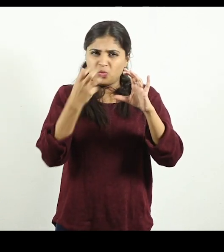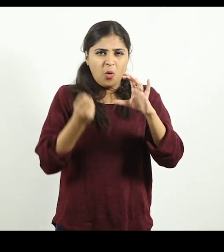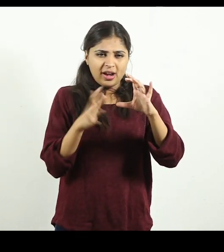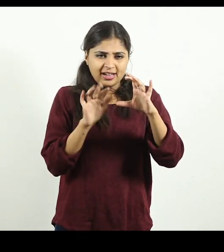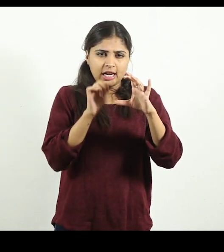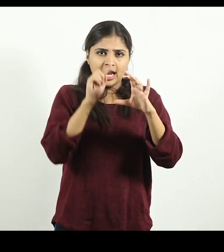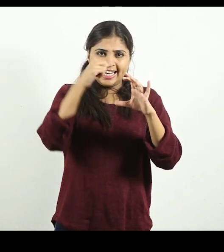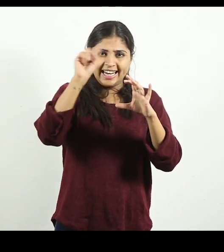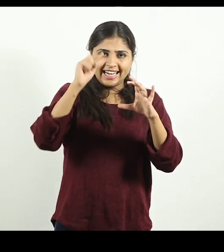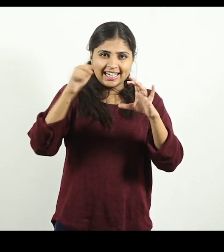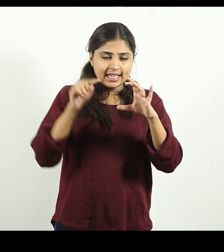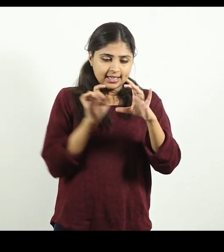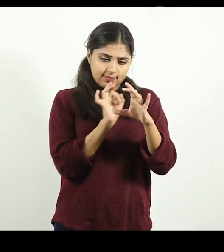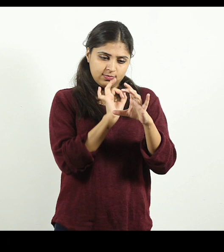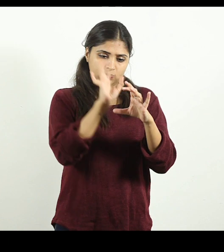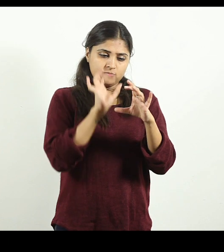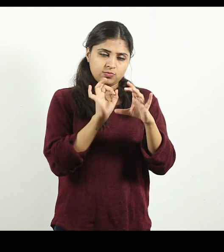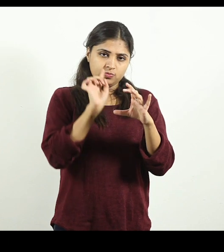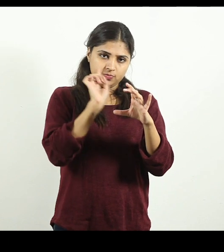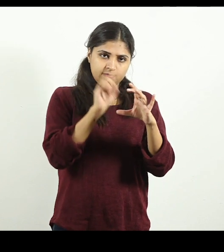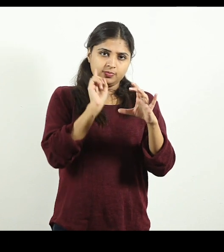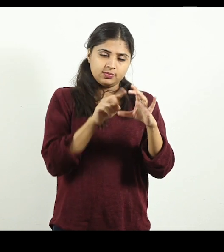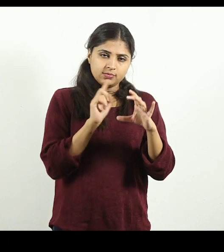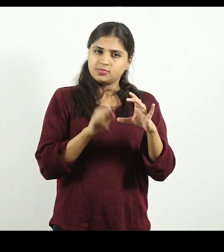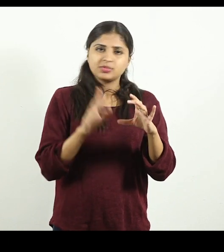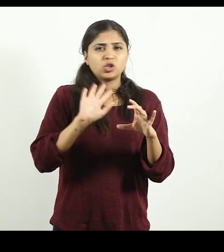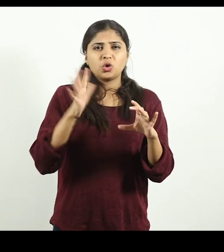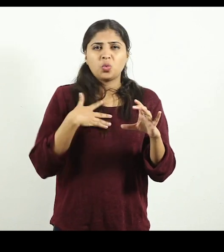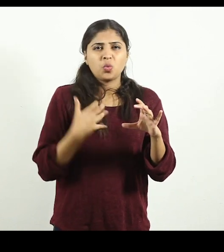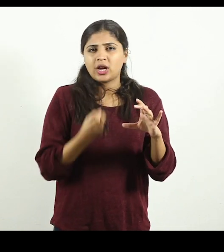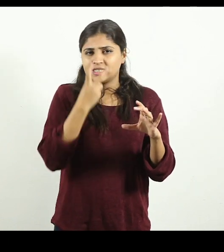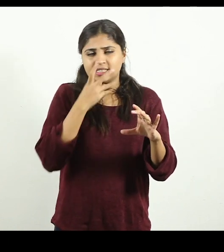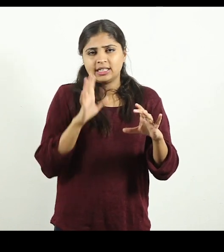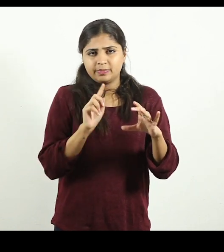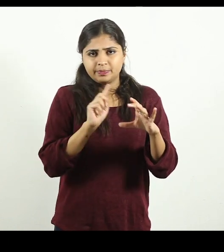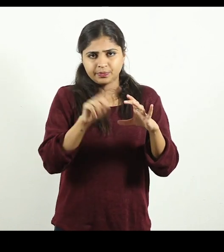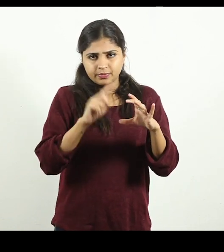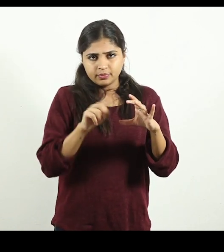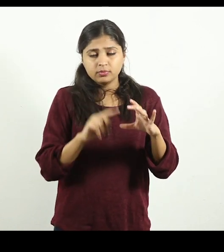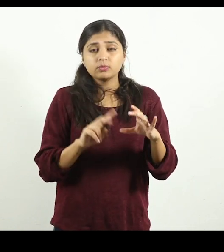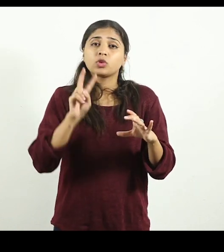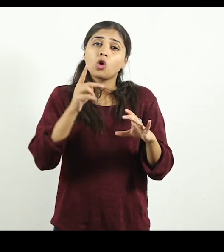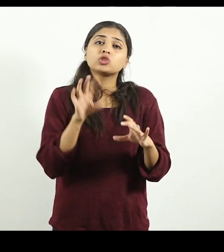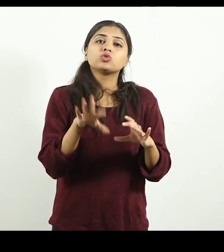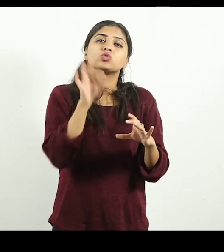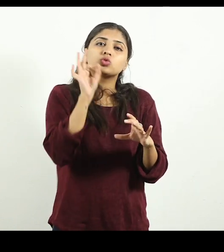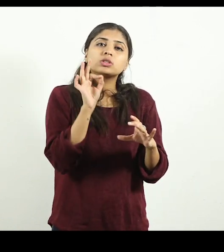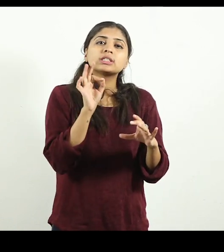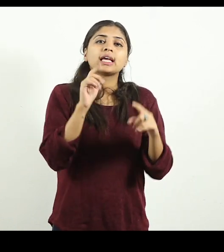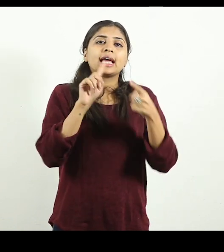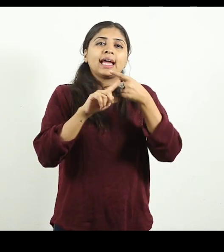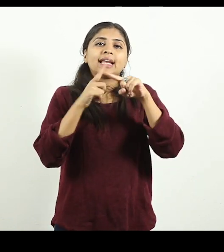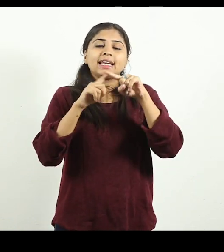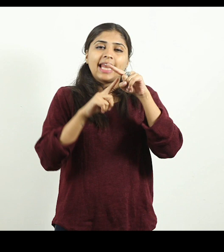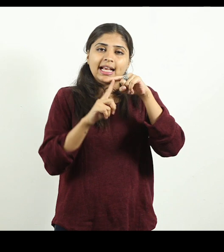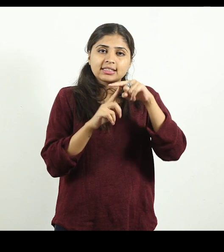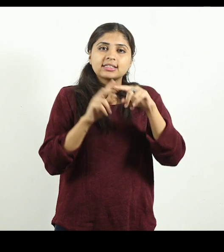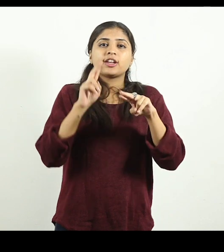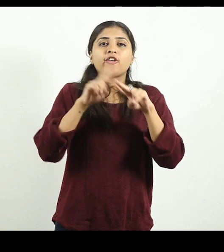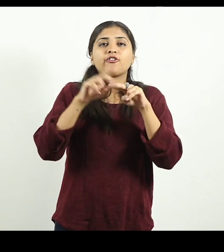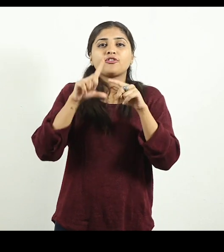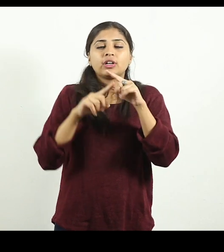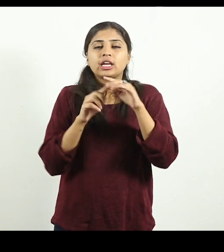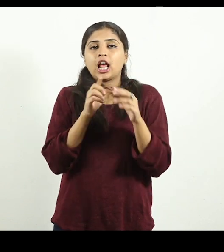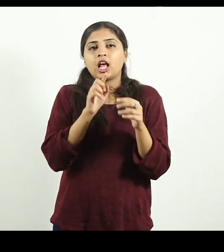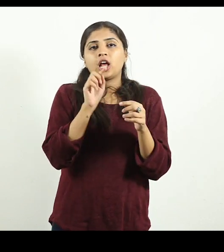text from the items you do not wish to see or choose the text filters equals and